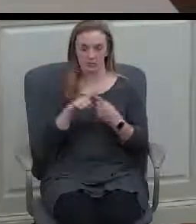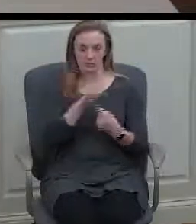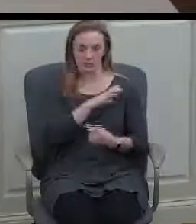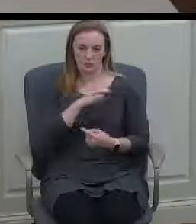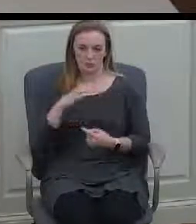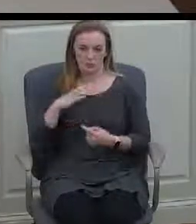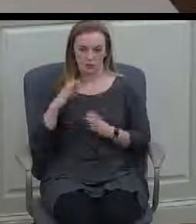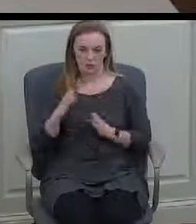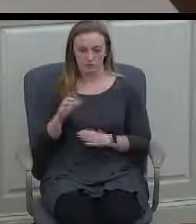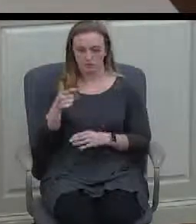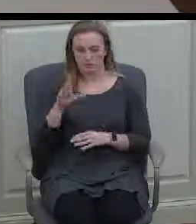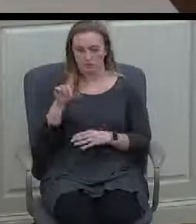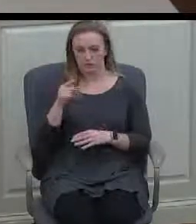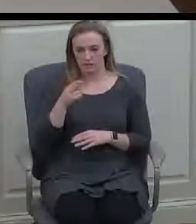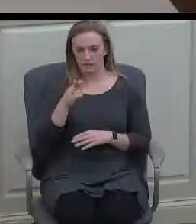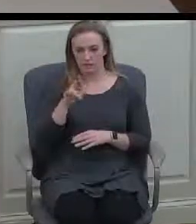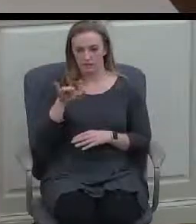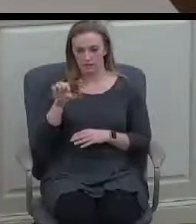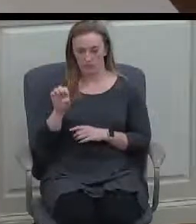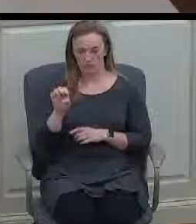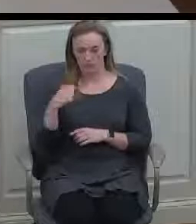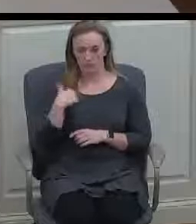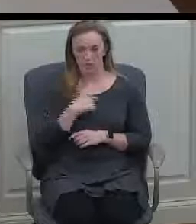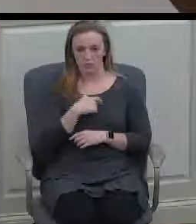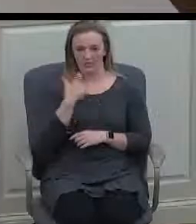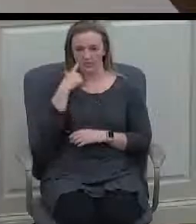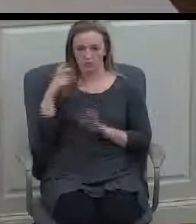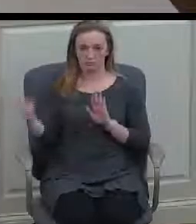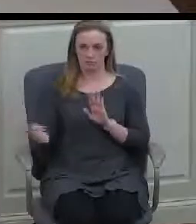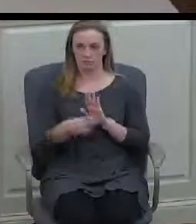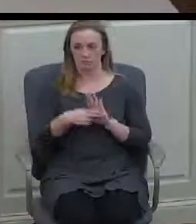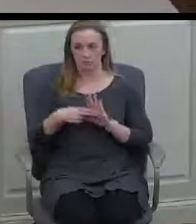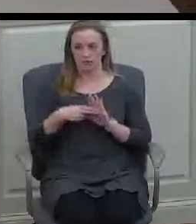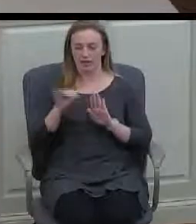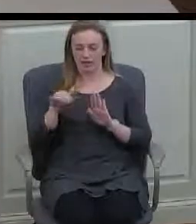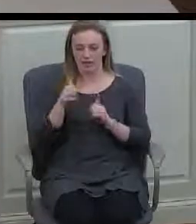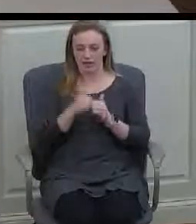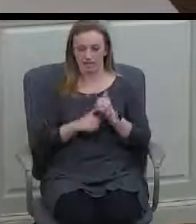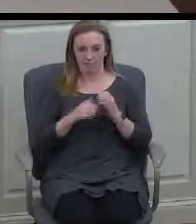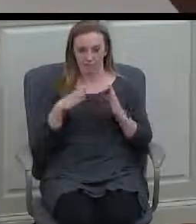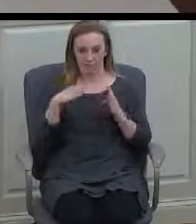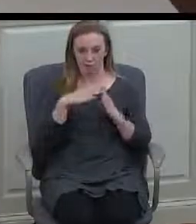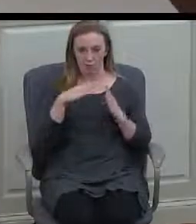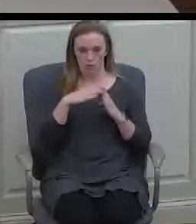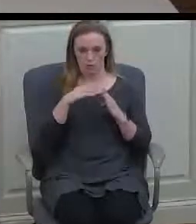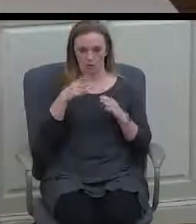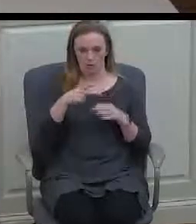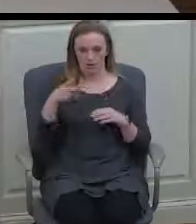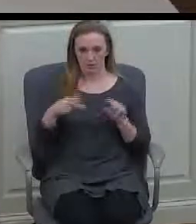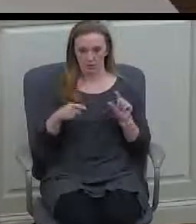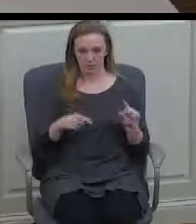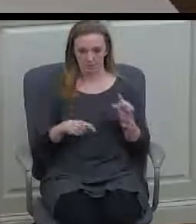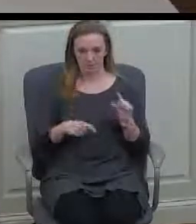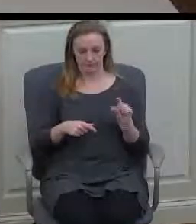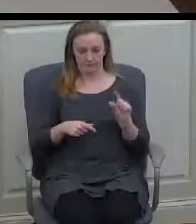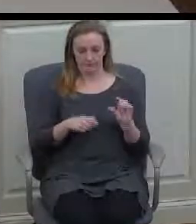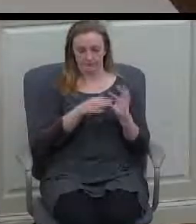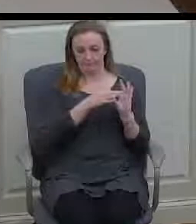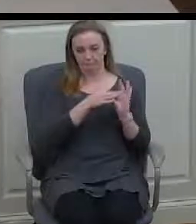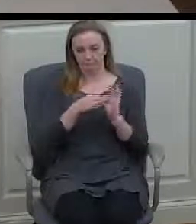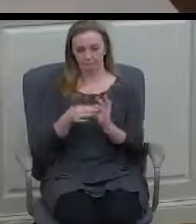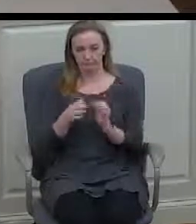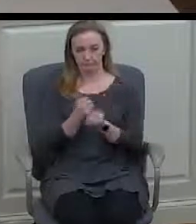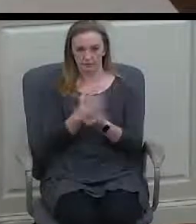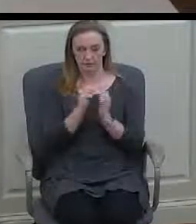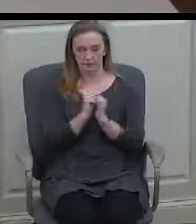the PowerPoint, we just branded that in the corner, so it links everything together.